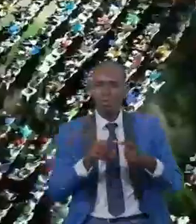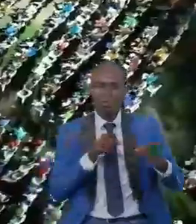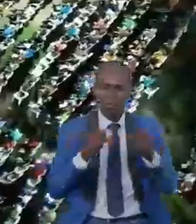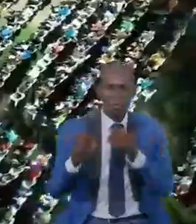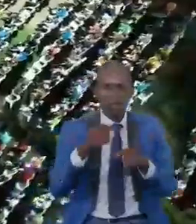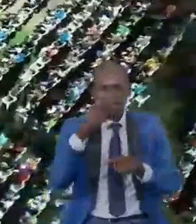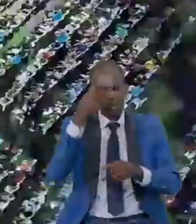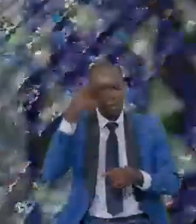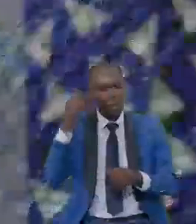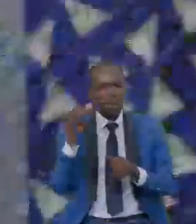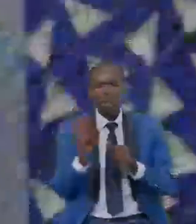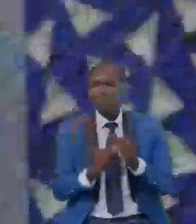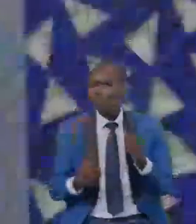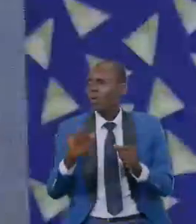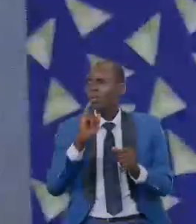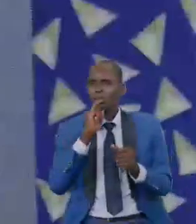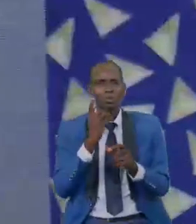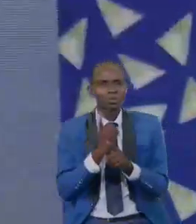been quiet.